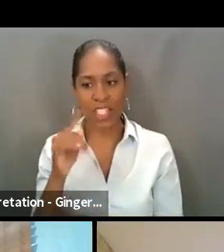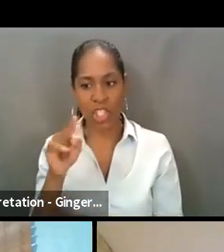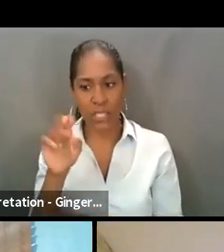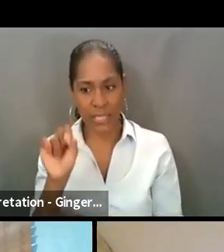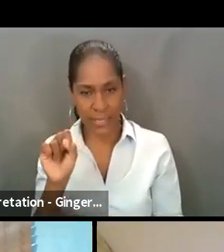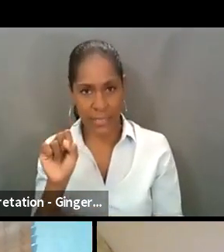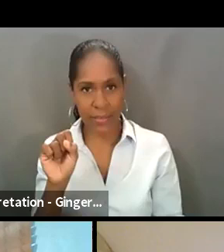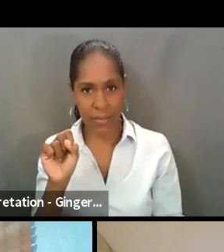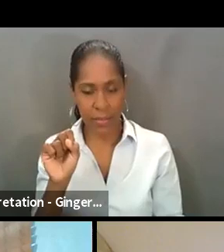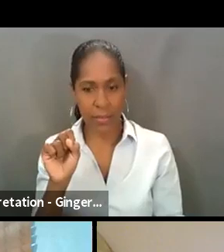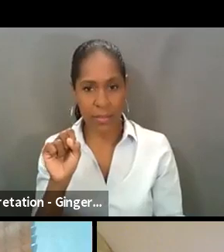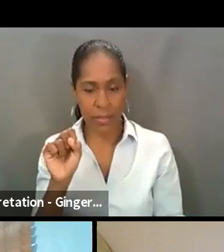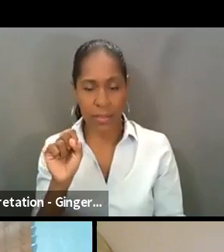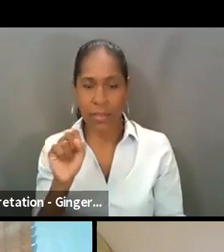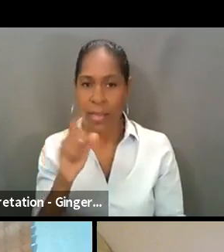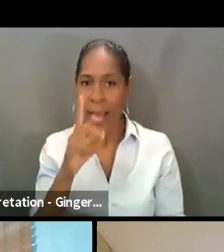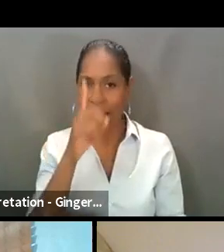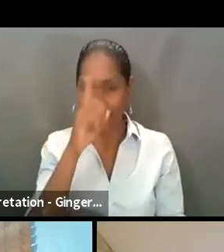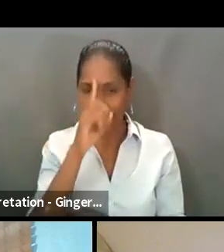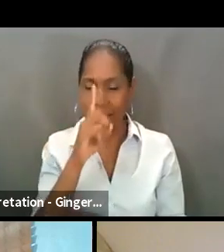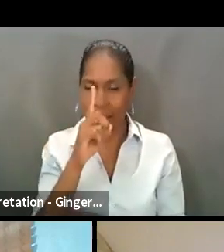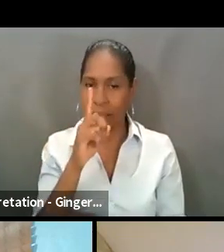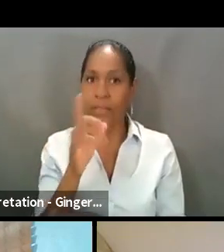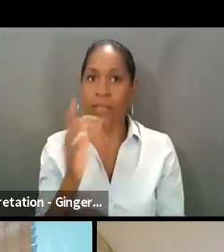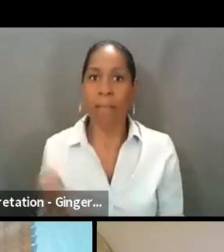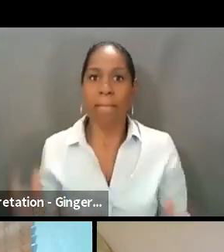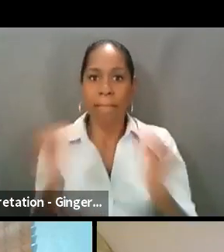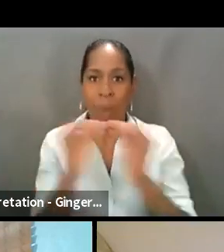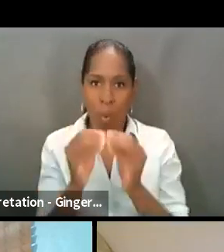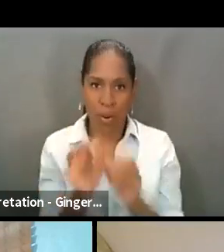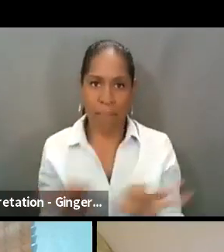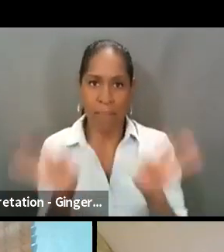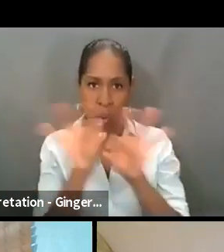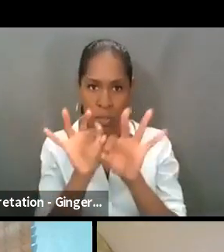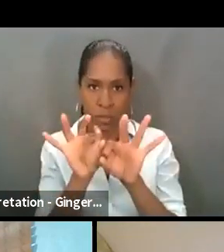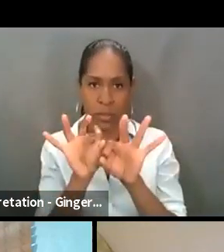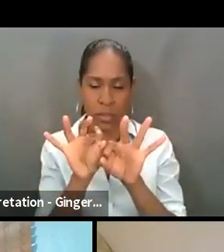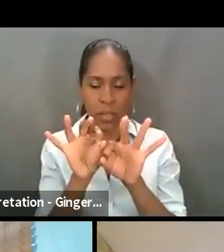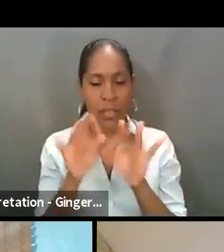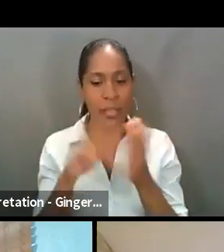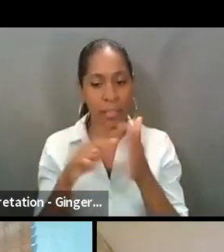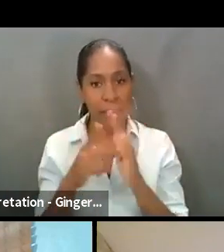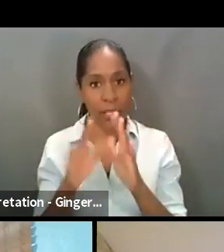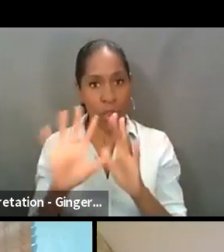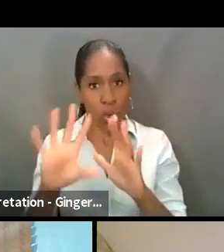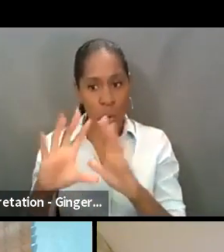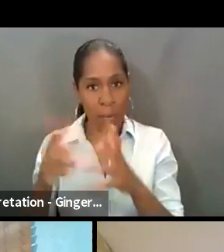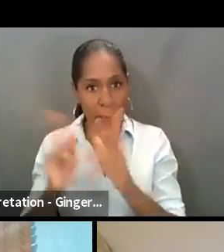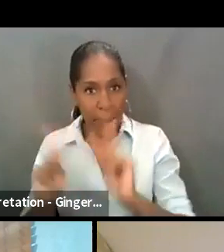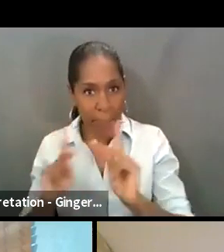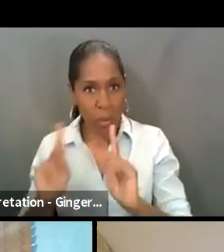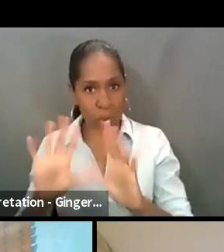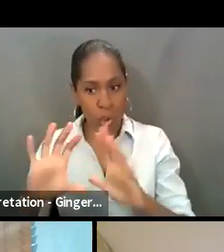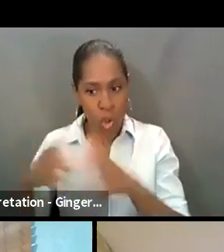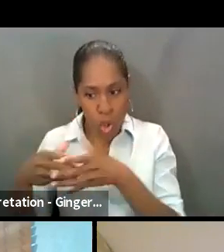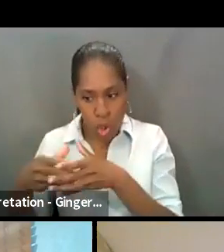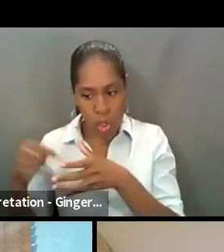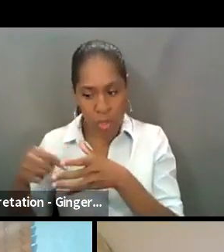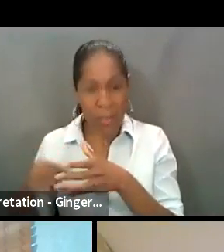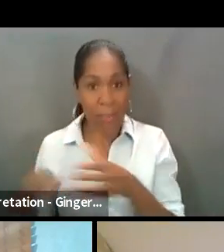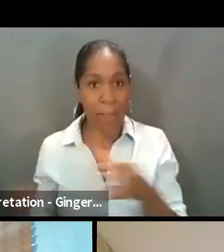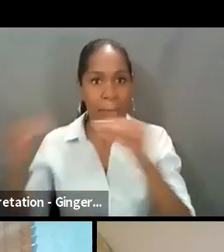I think it matters even more. Your herd is more at risk. Your herd is more exposed